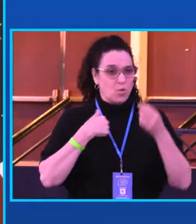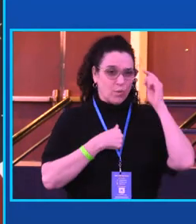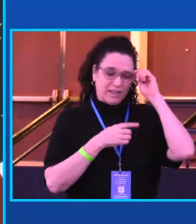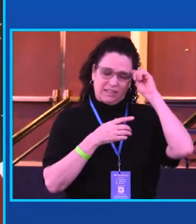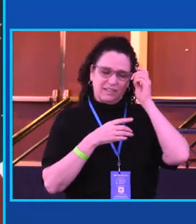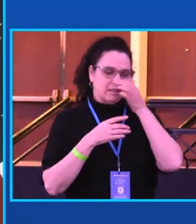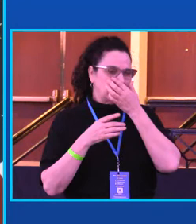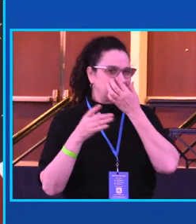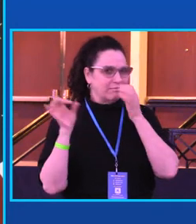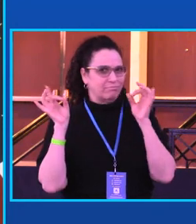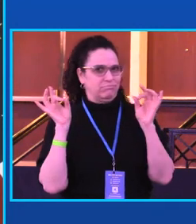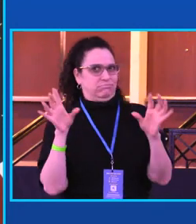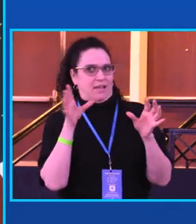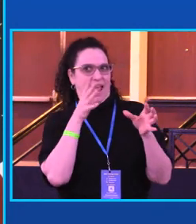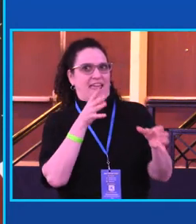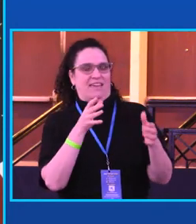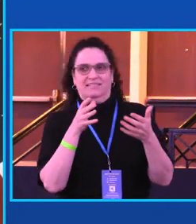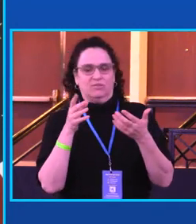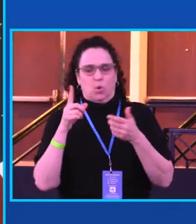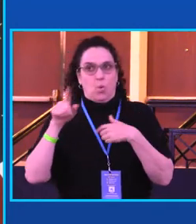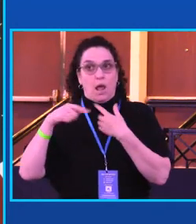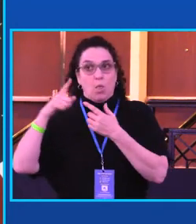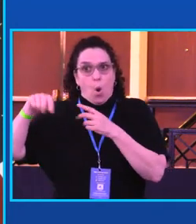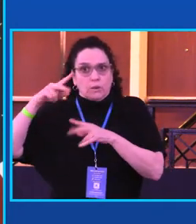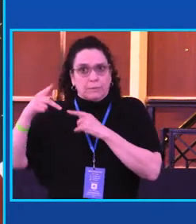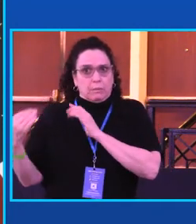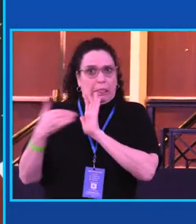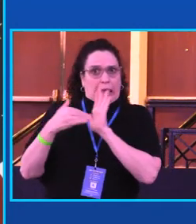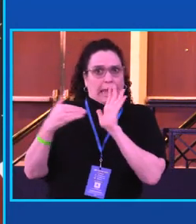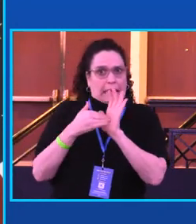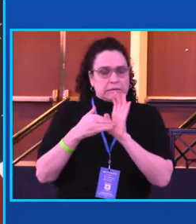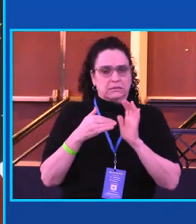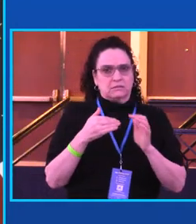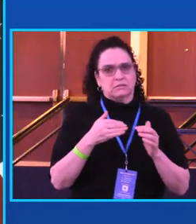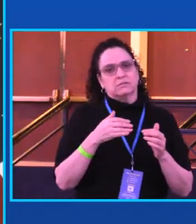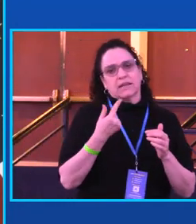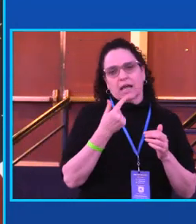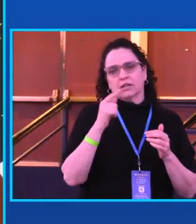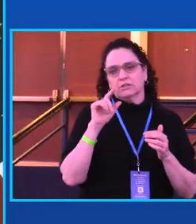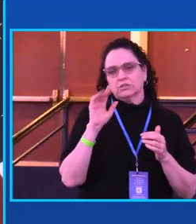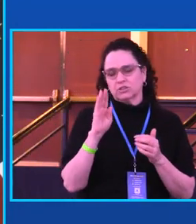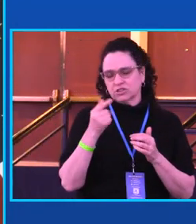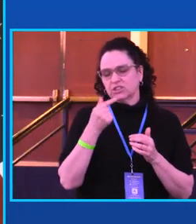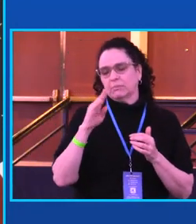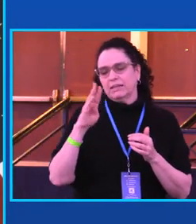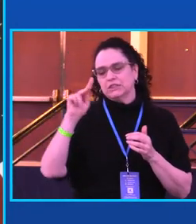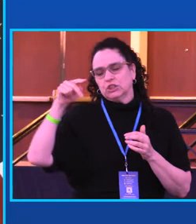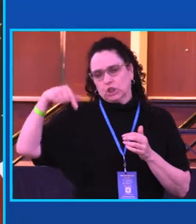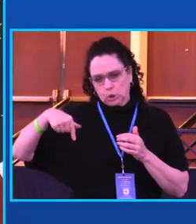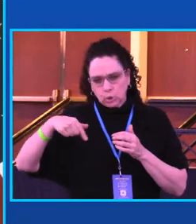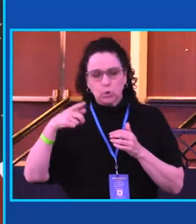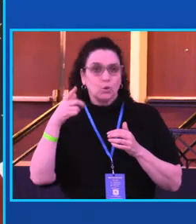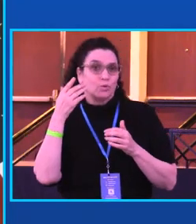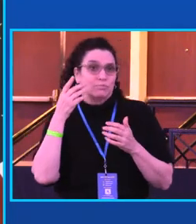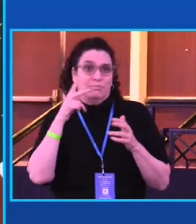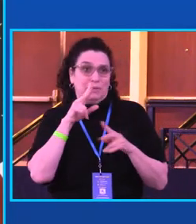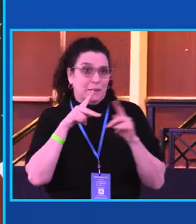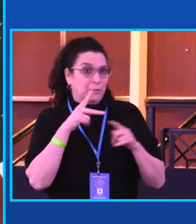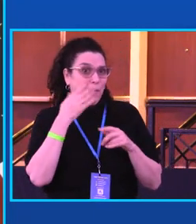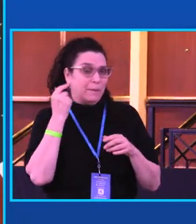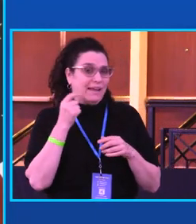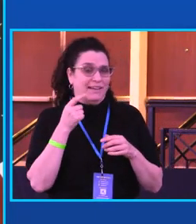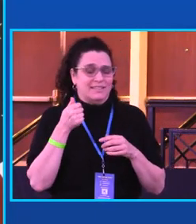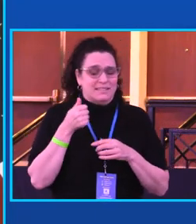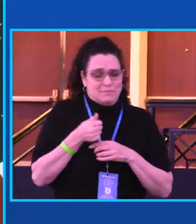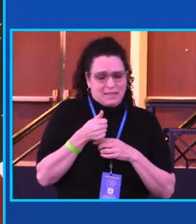elected officials at LGBTQ youth over their identity and who they love. As a husband, father, and man, I can't imagine anyone providing